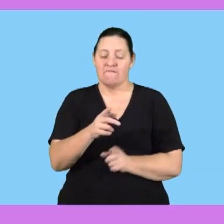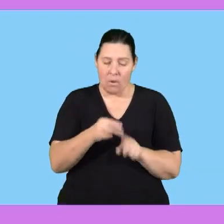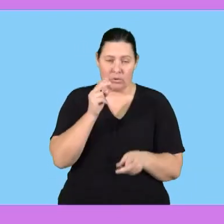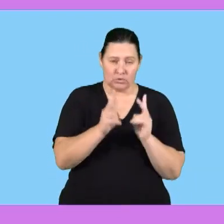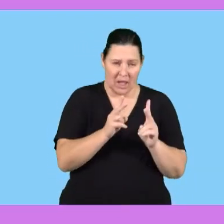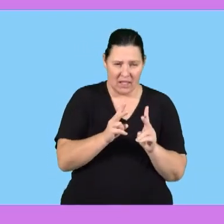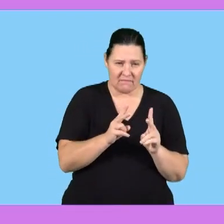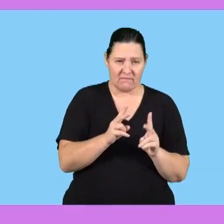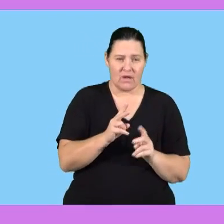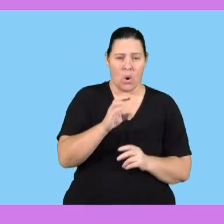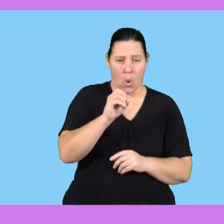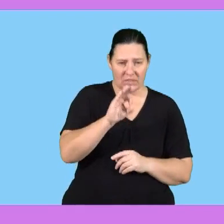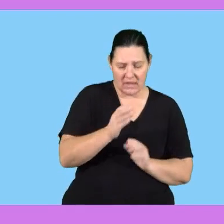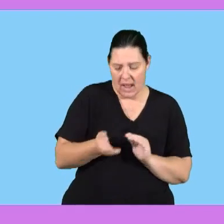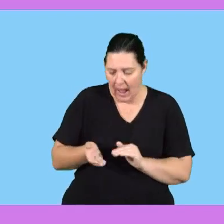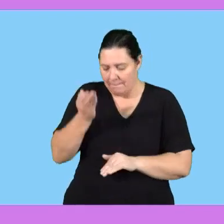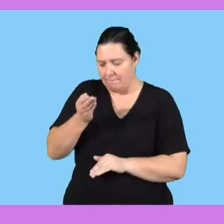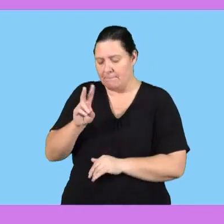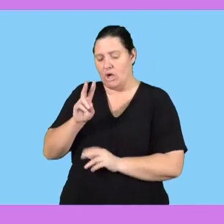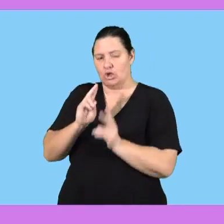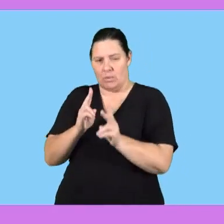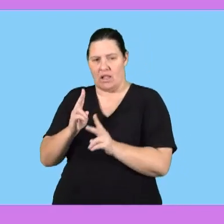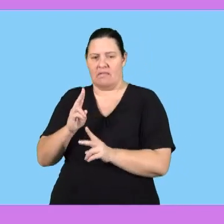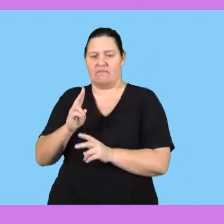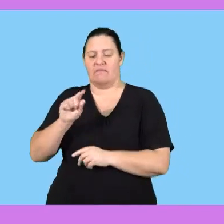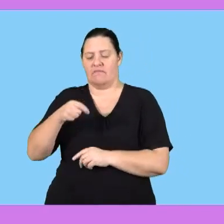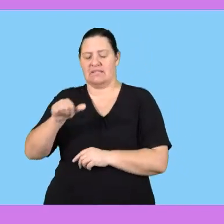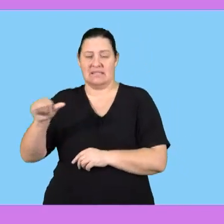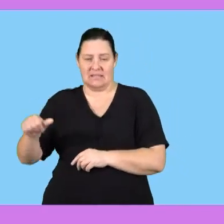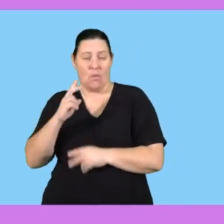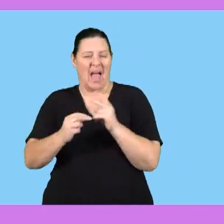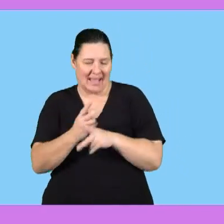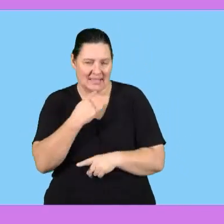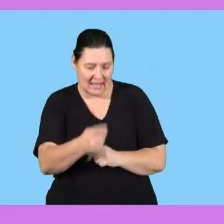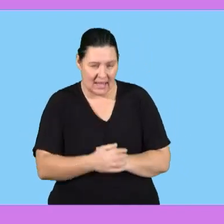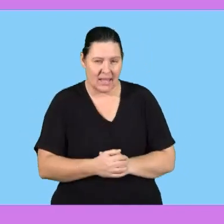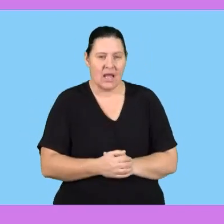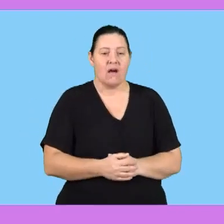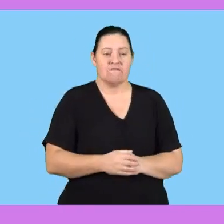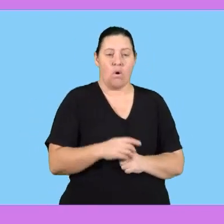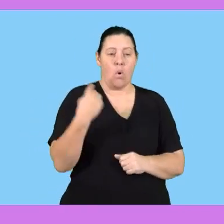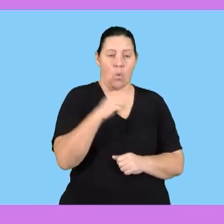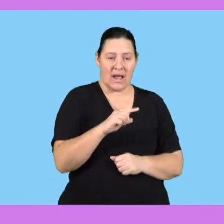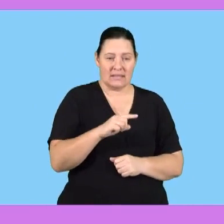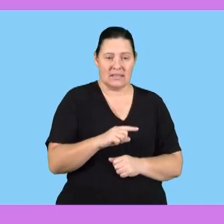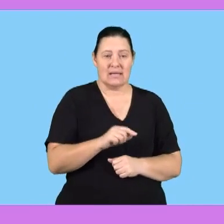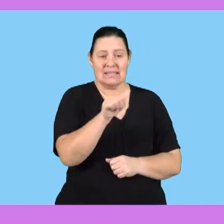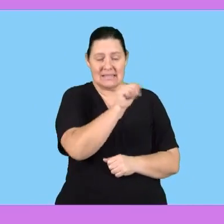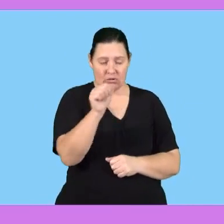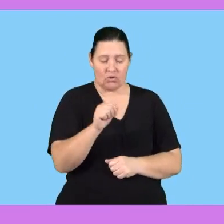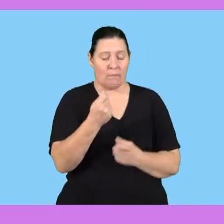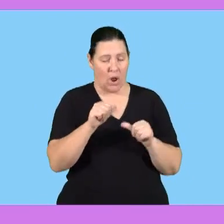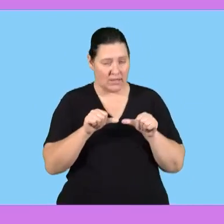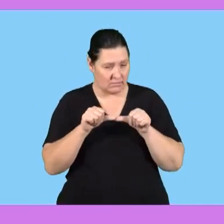3 cents to 12 Rand 66 cents. So let me repeat. For the white bread 600 gram, the price